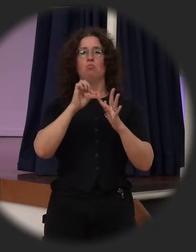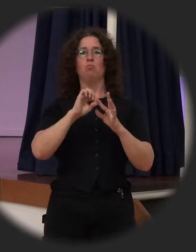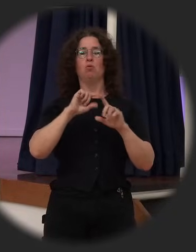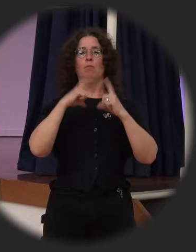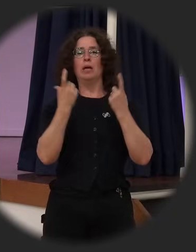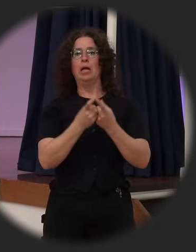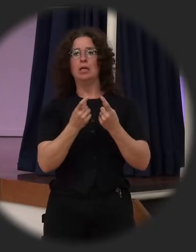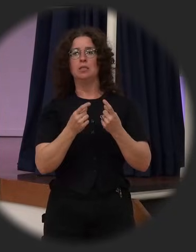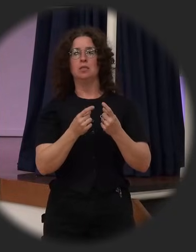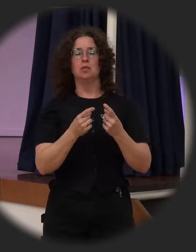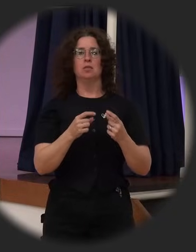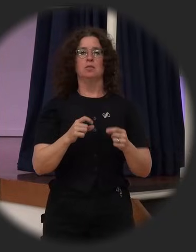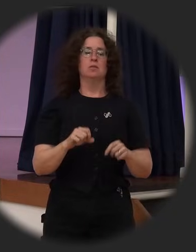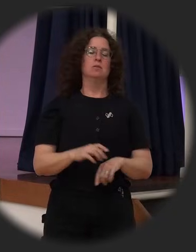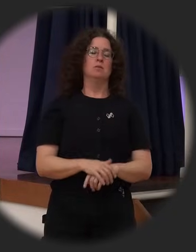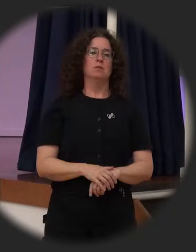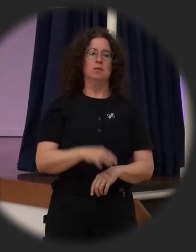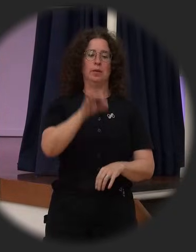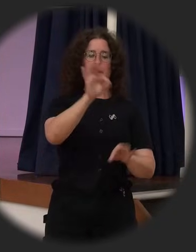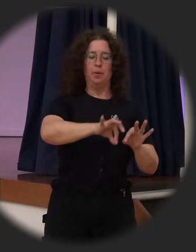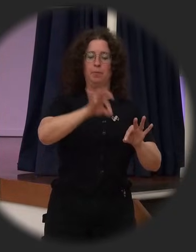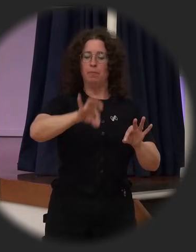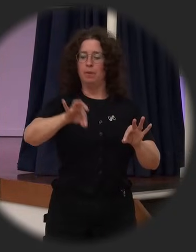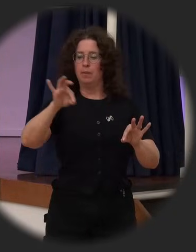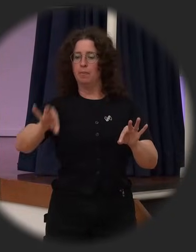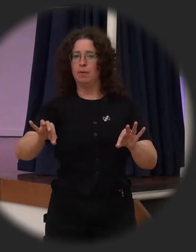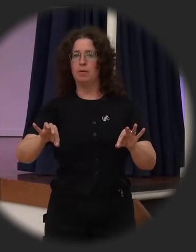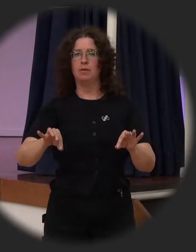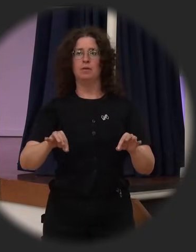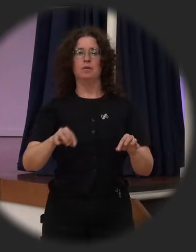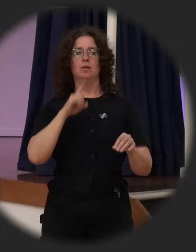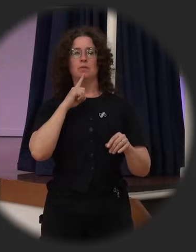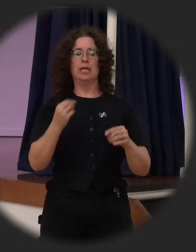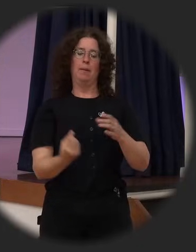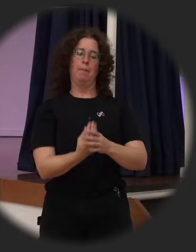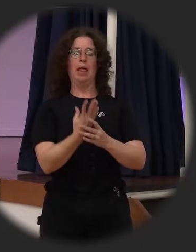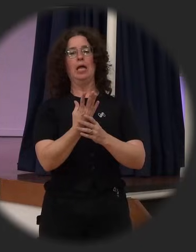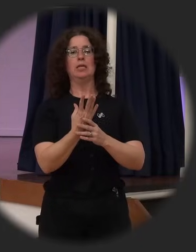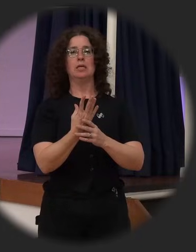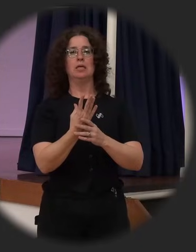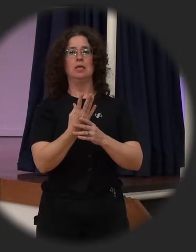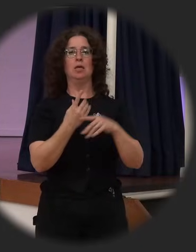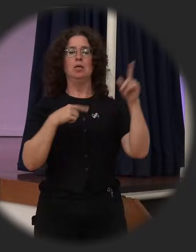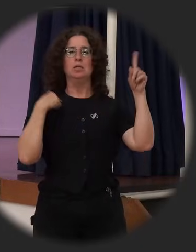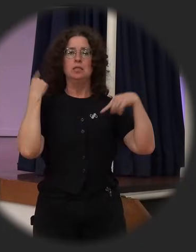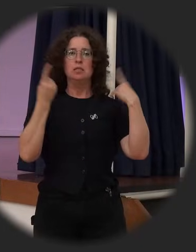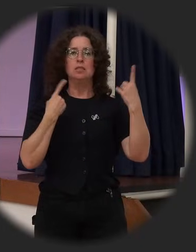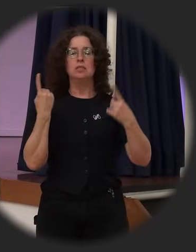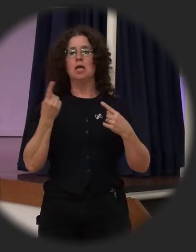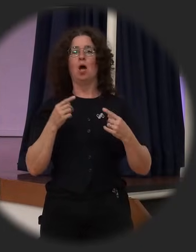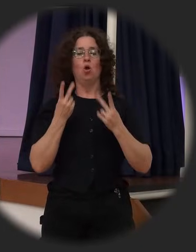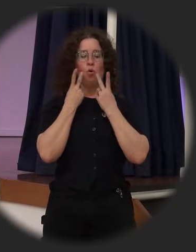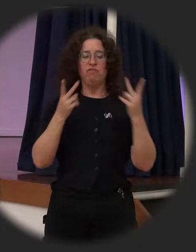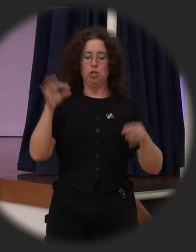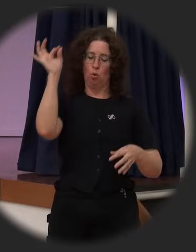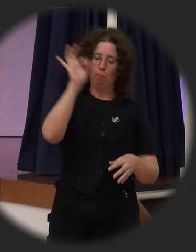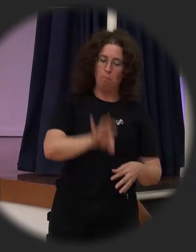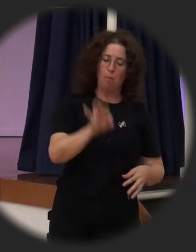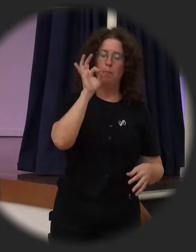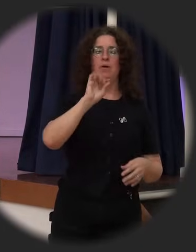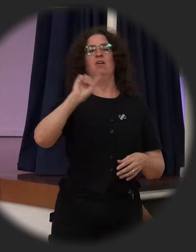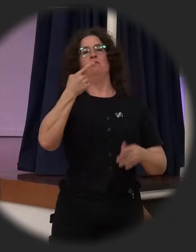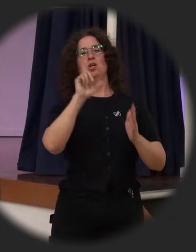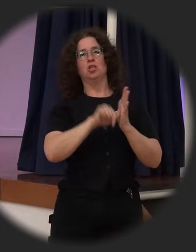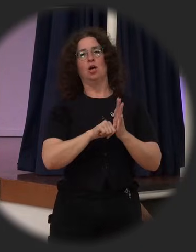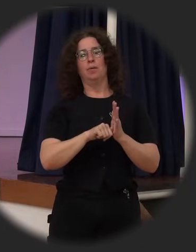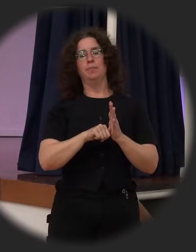can plant in the ground, will play its plant effect, so a sound and a visual effect whenever you plant it in the ground the first time. But as